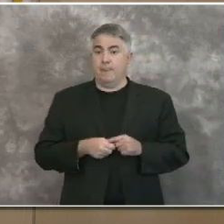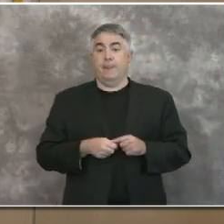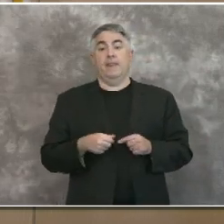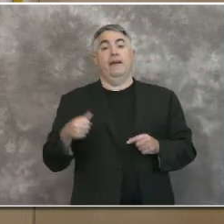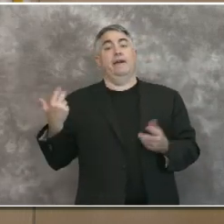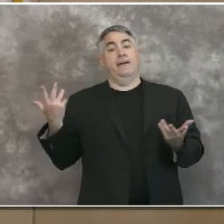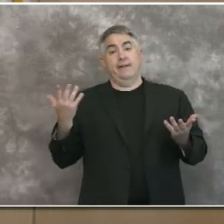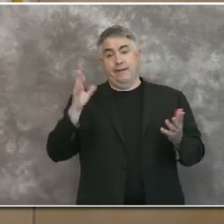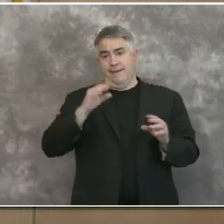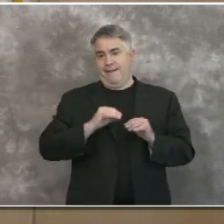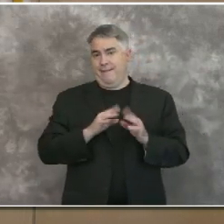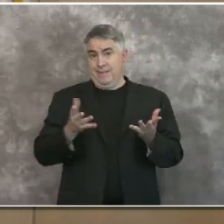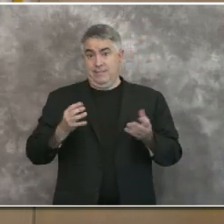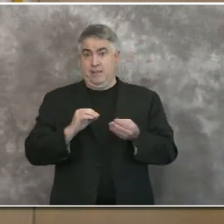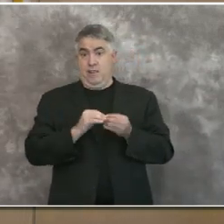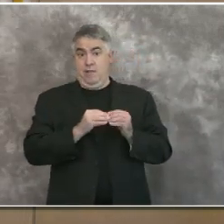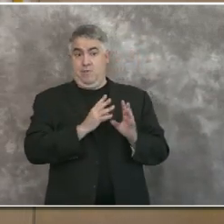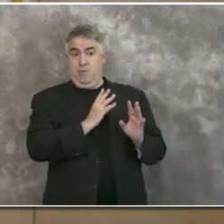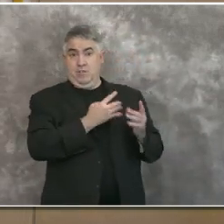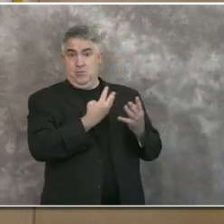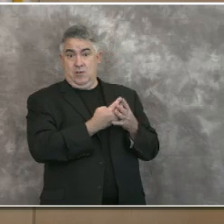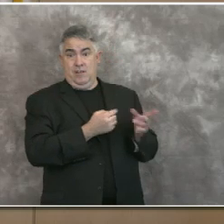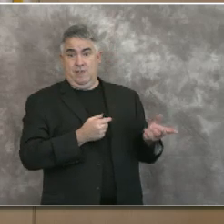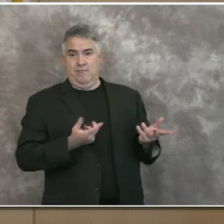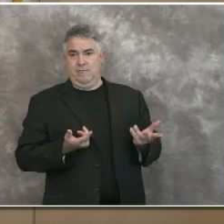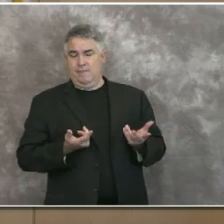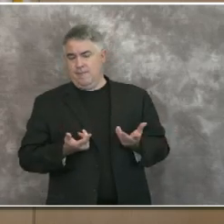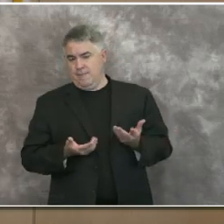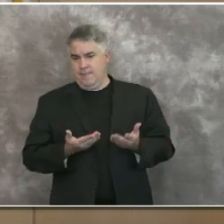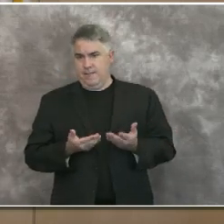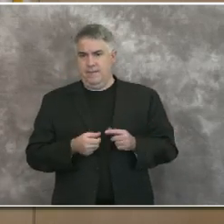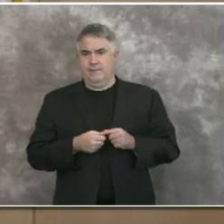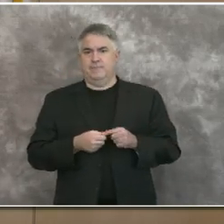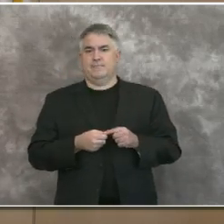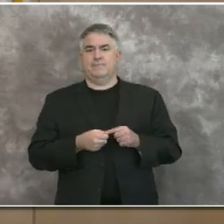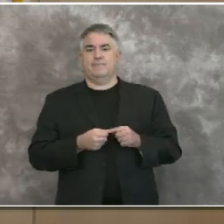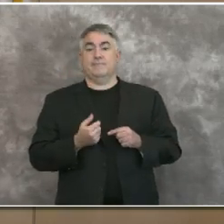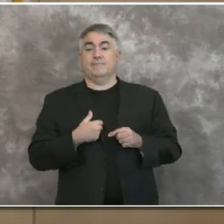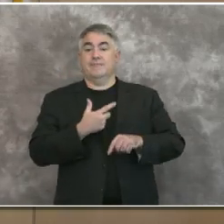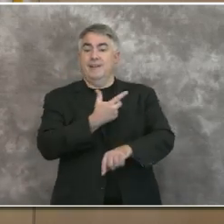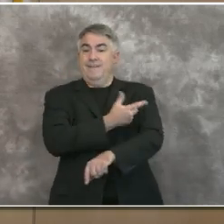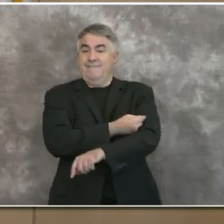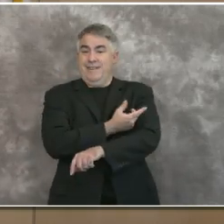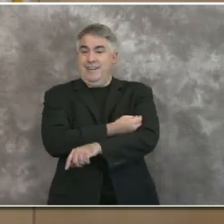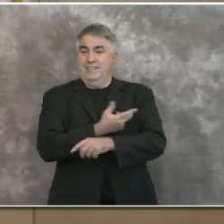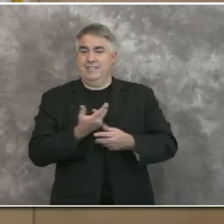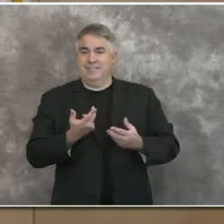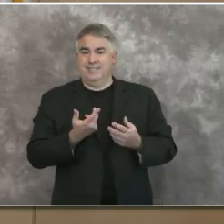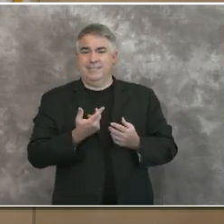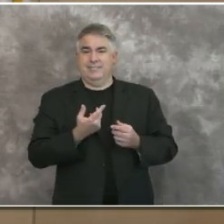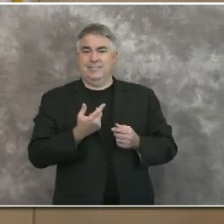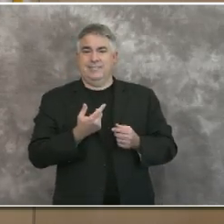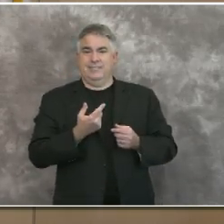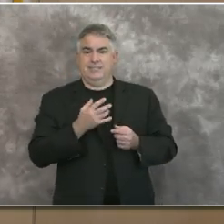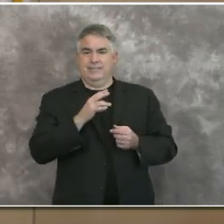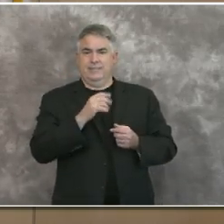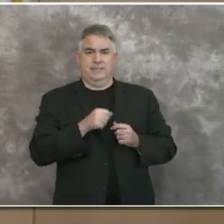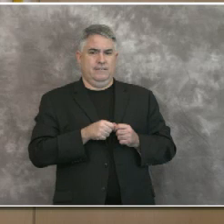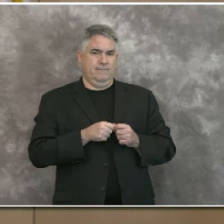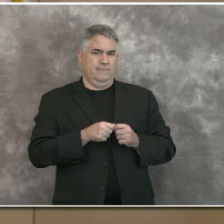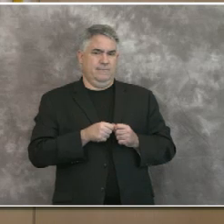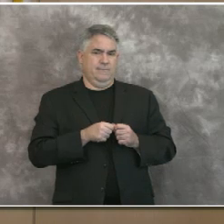numbers, when we vaccinated inmates across the 7 jails, it was approximately 6,000